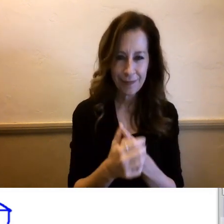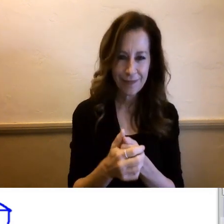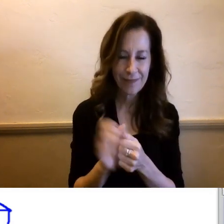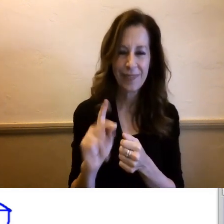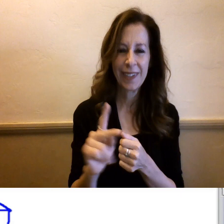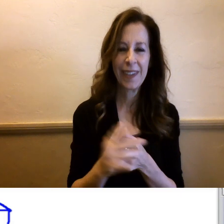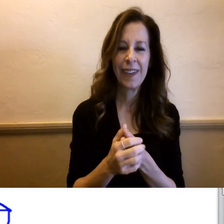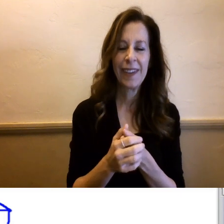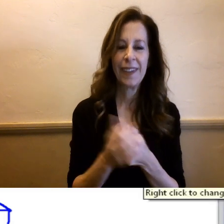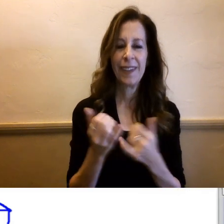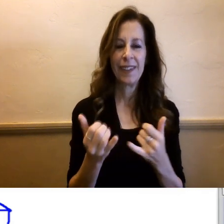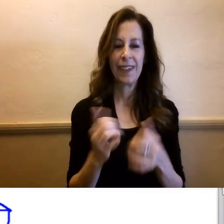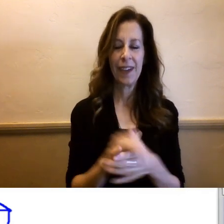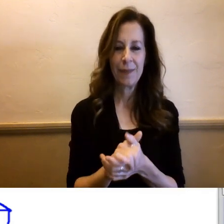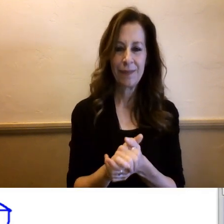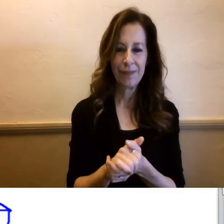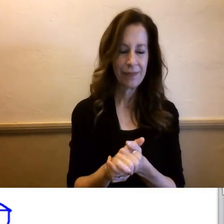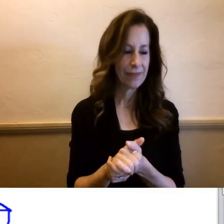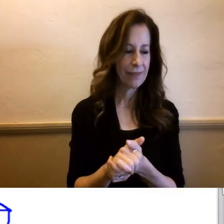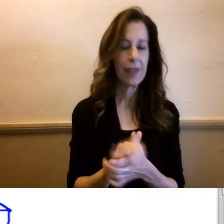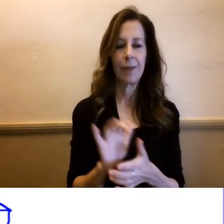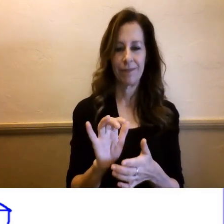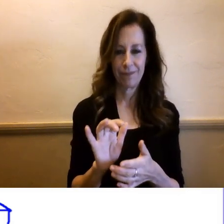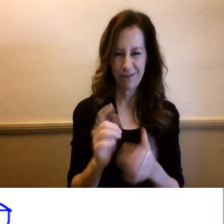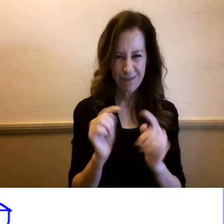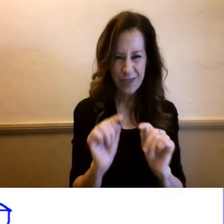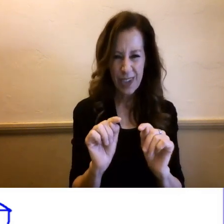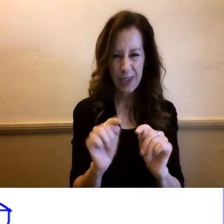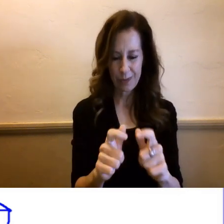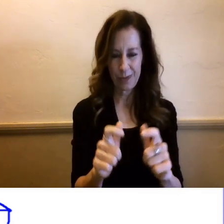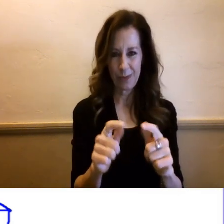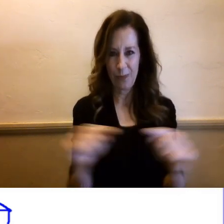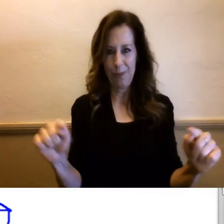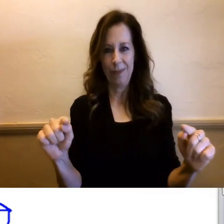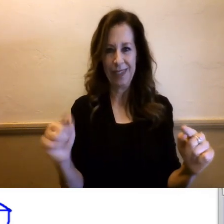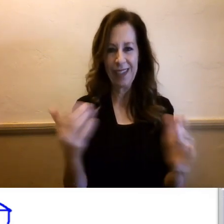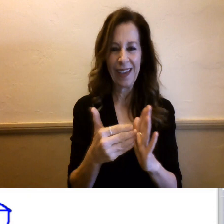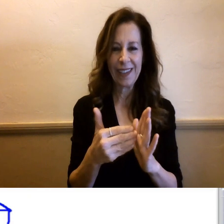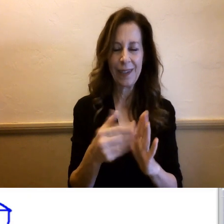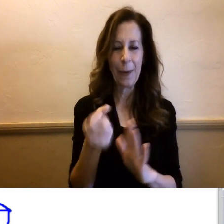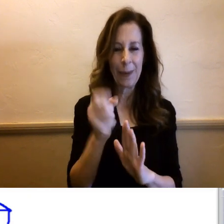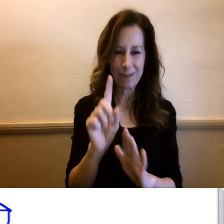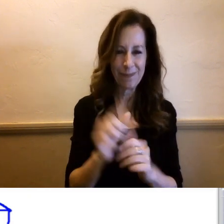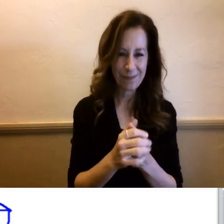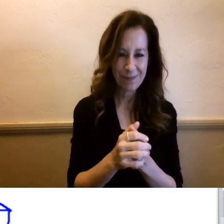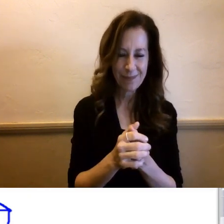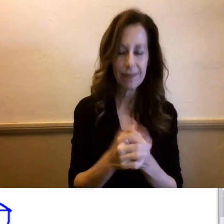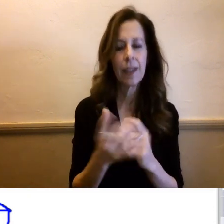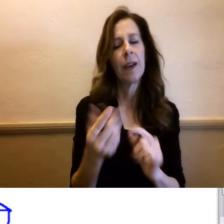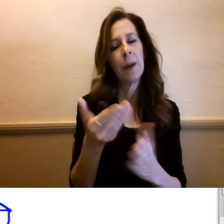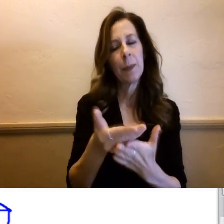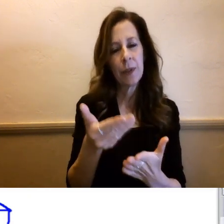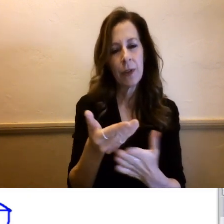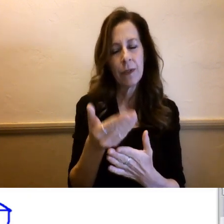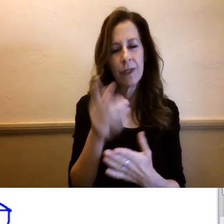good. Okay. So I'm going to do, I'm trying to do it white again. Hold on. I'm